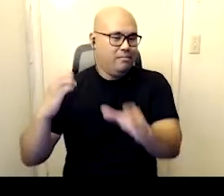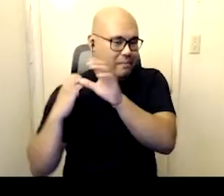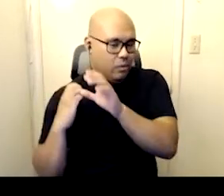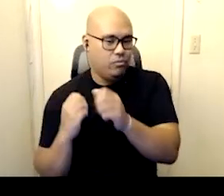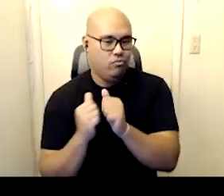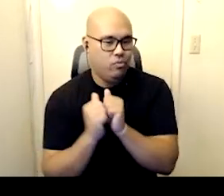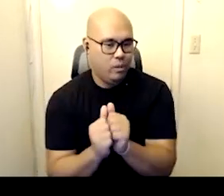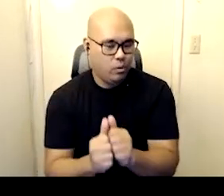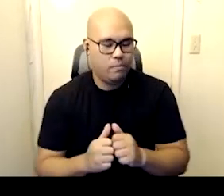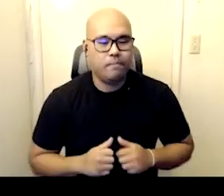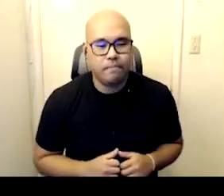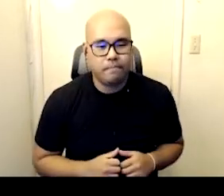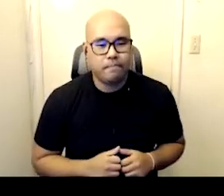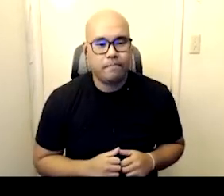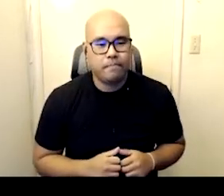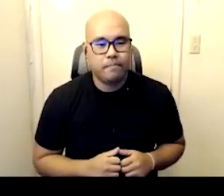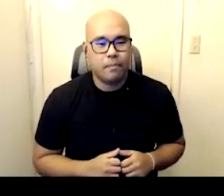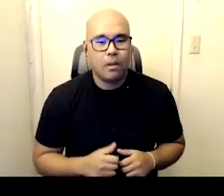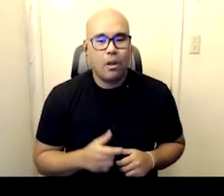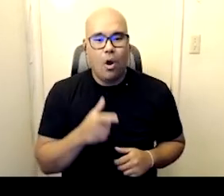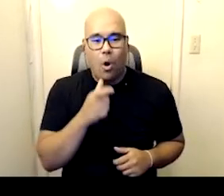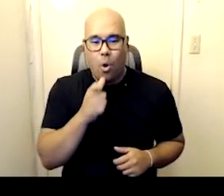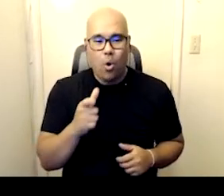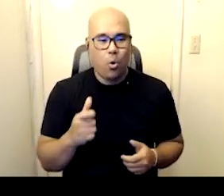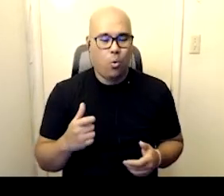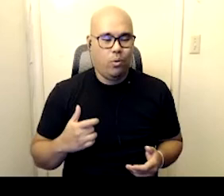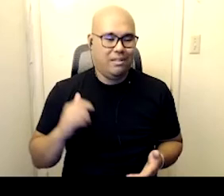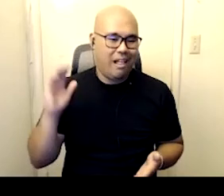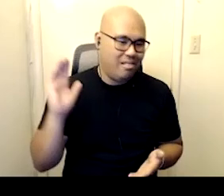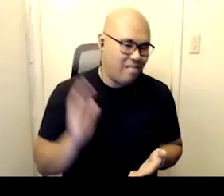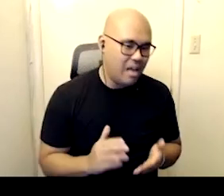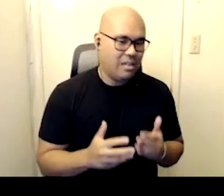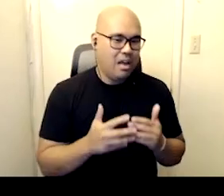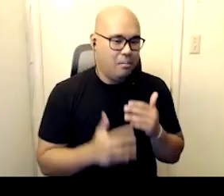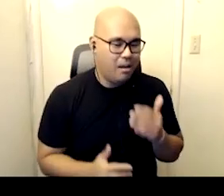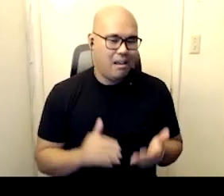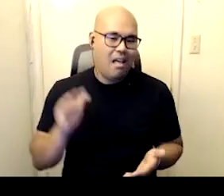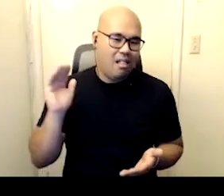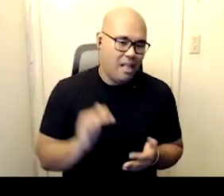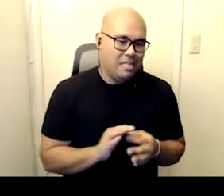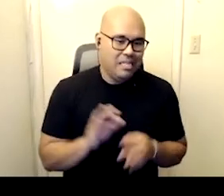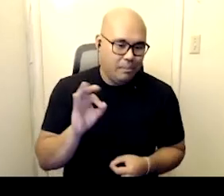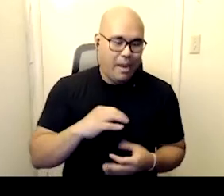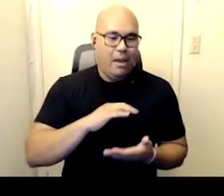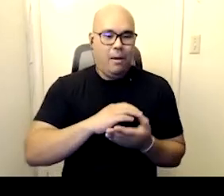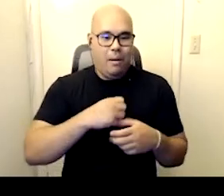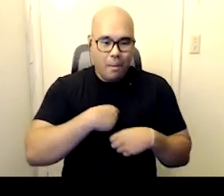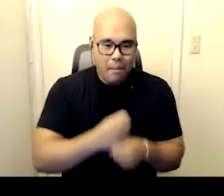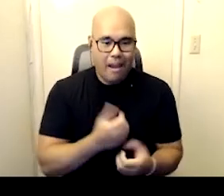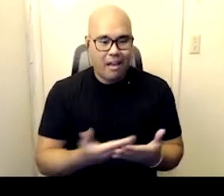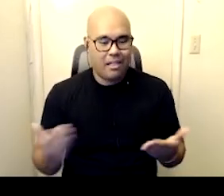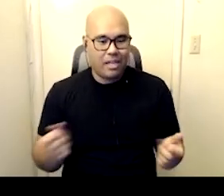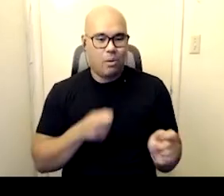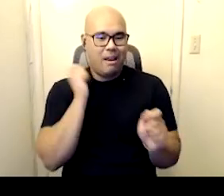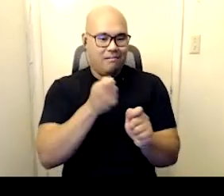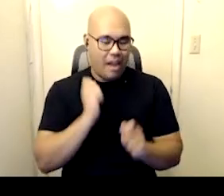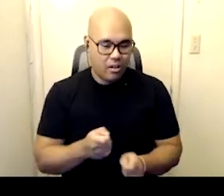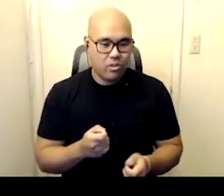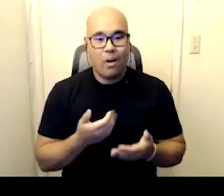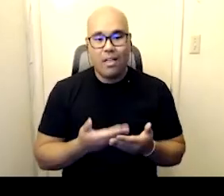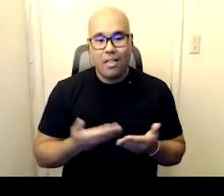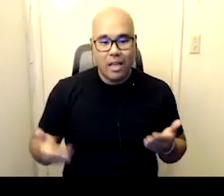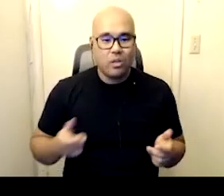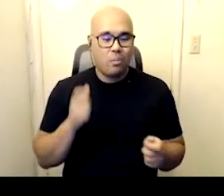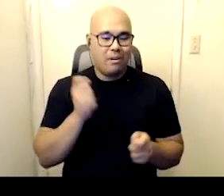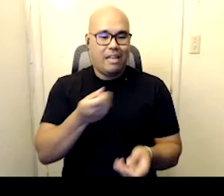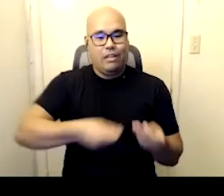together. Who was less bloody, less spirit, made a thing to be nailed to, nails to be traded, then